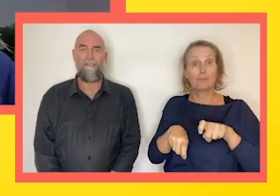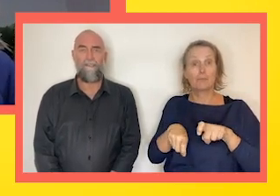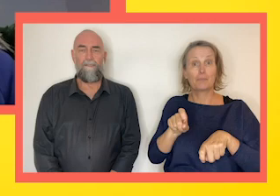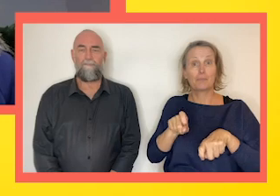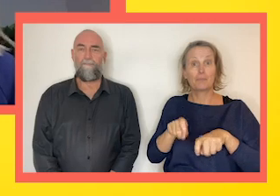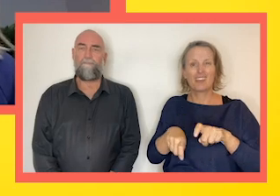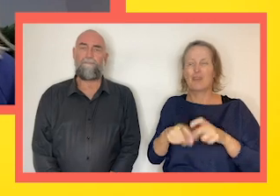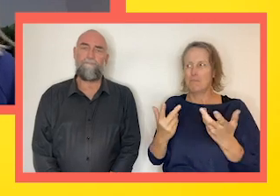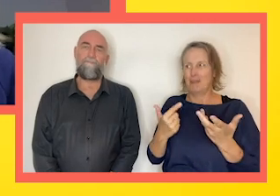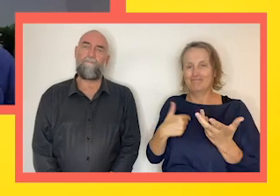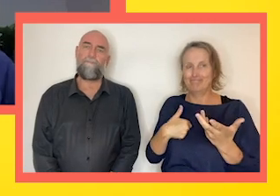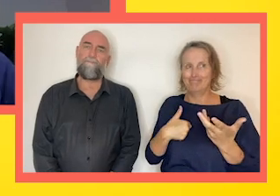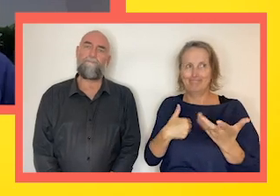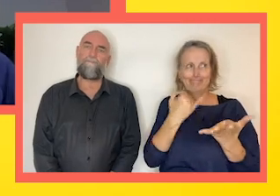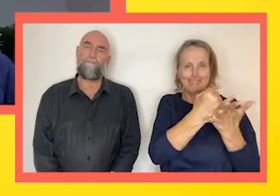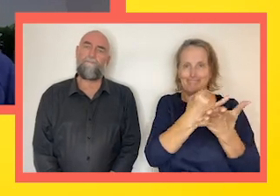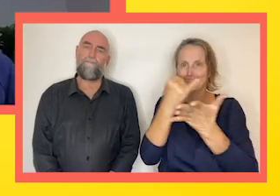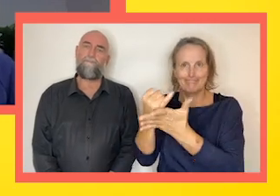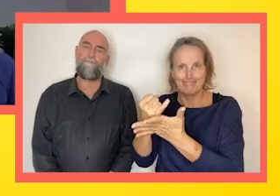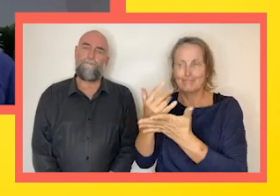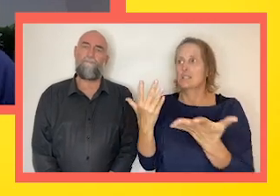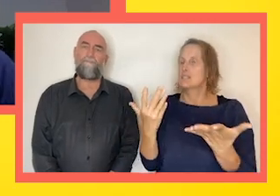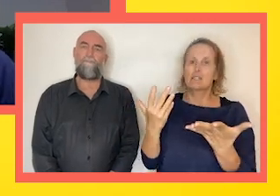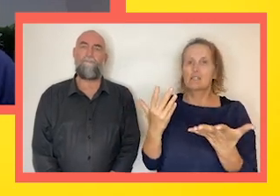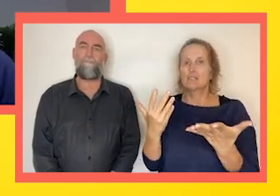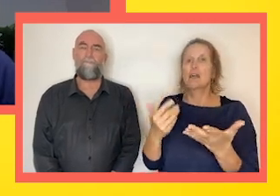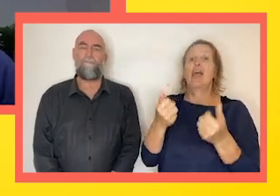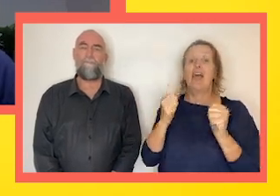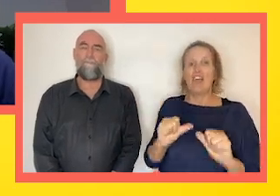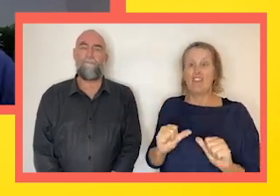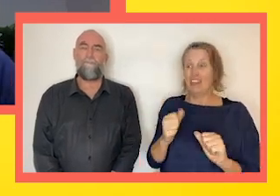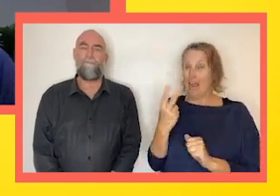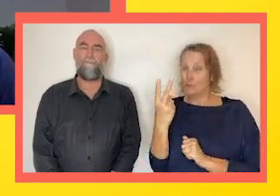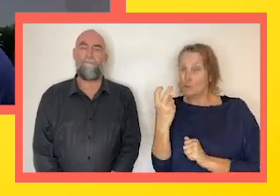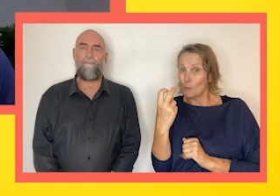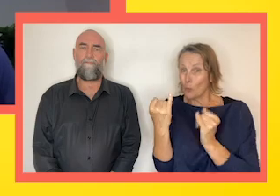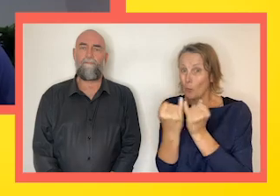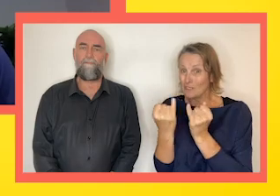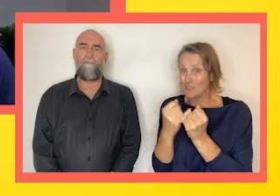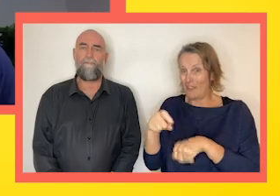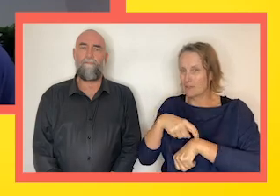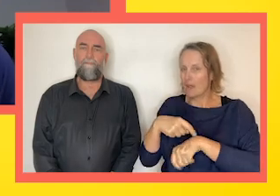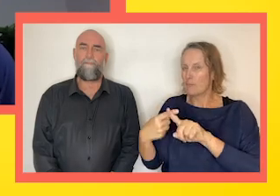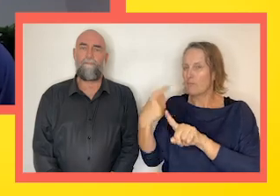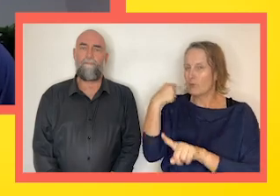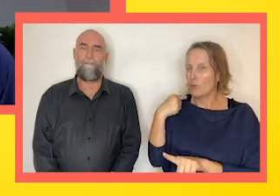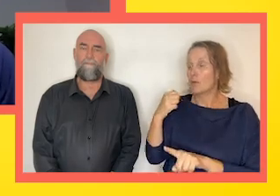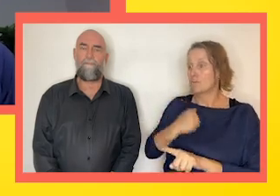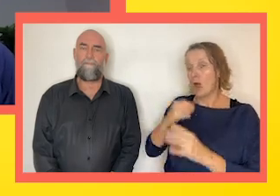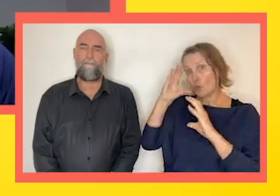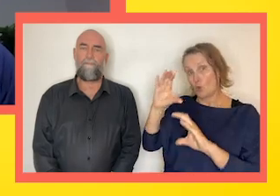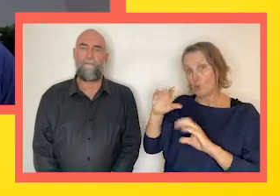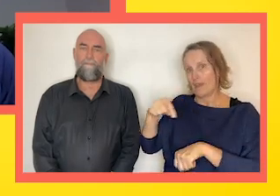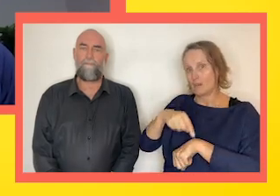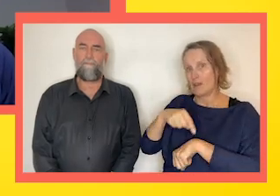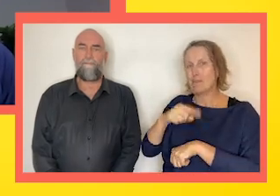back empty-handed. And then with only 2 qualifying events left, my coach at